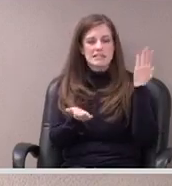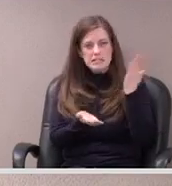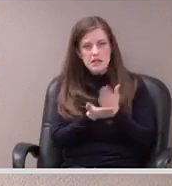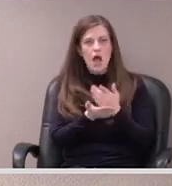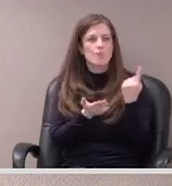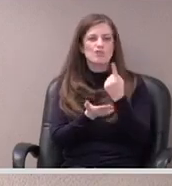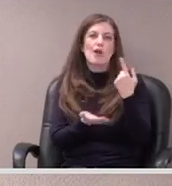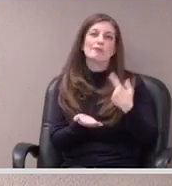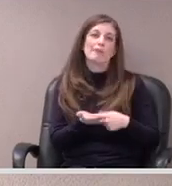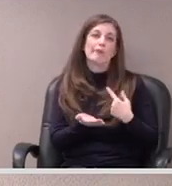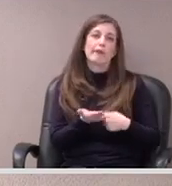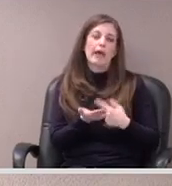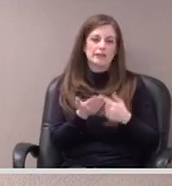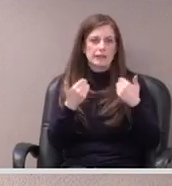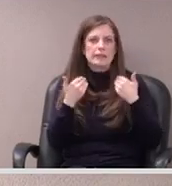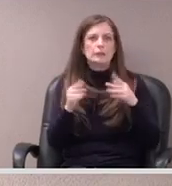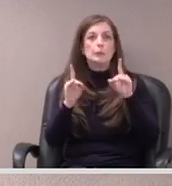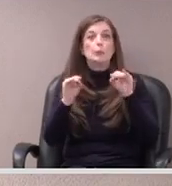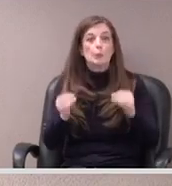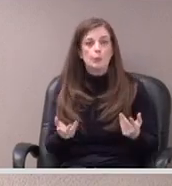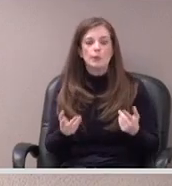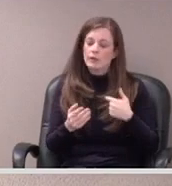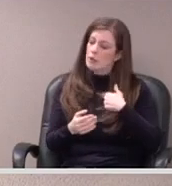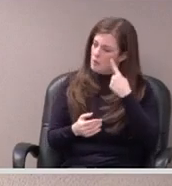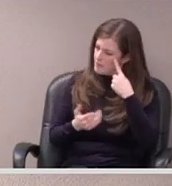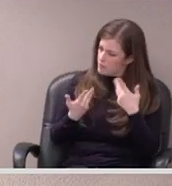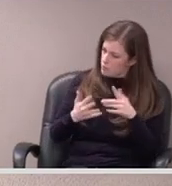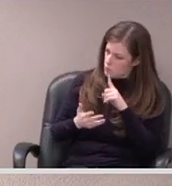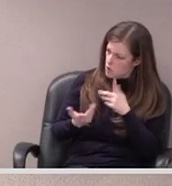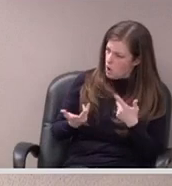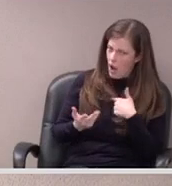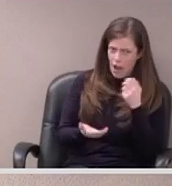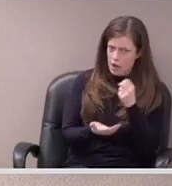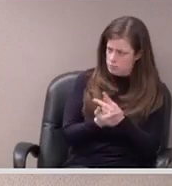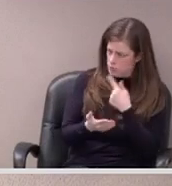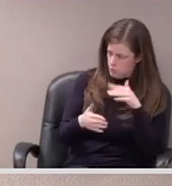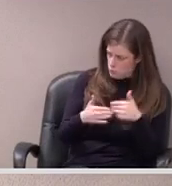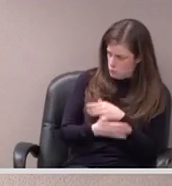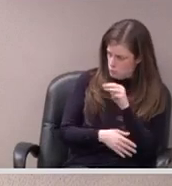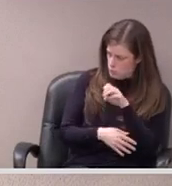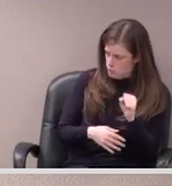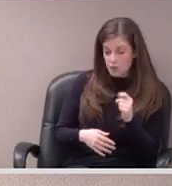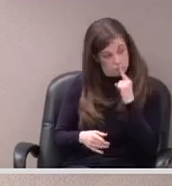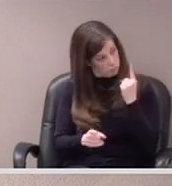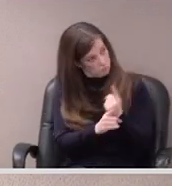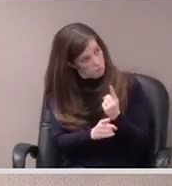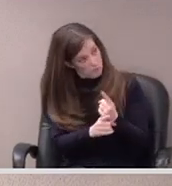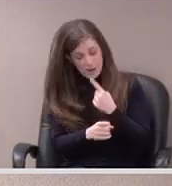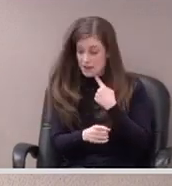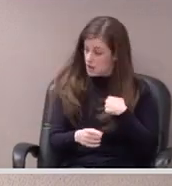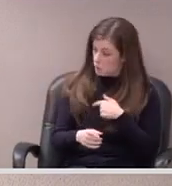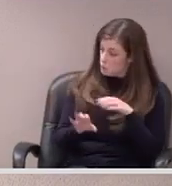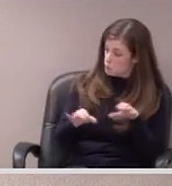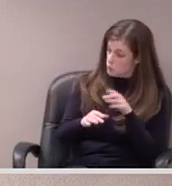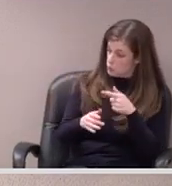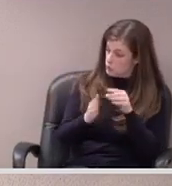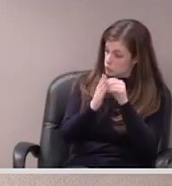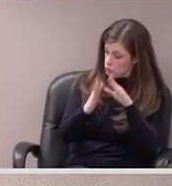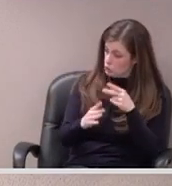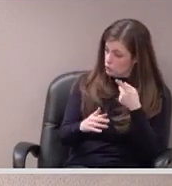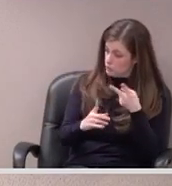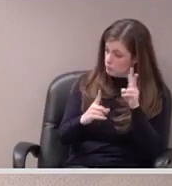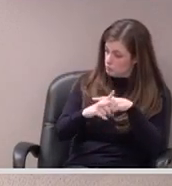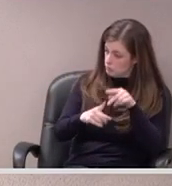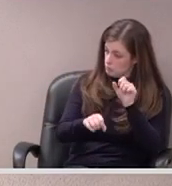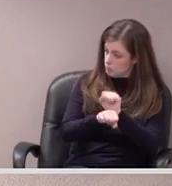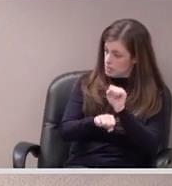think we are, though. I mean, well, we are. We've approved a new middle school. That's right. And we are doing the student assignment work. So, and you know that I have